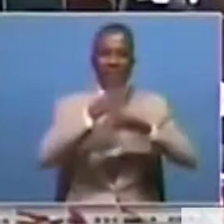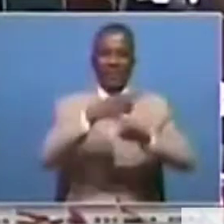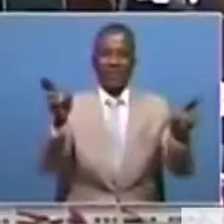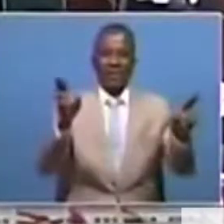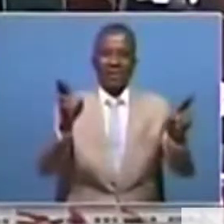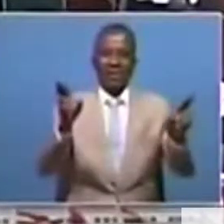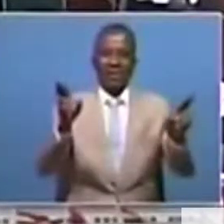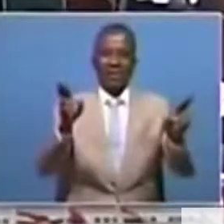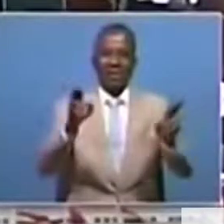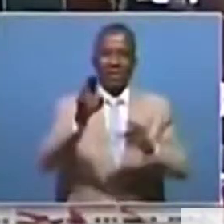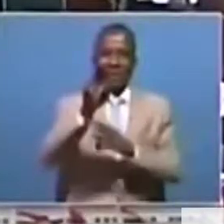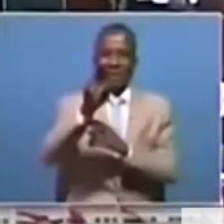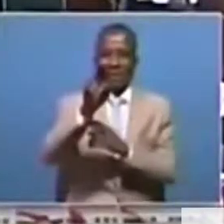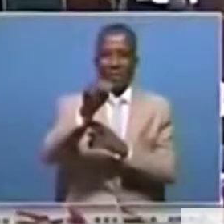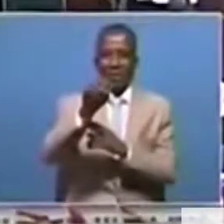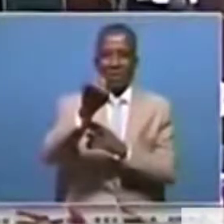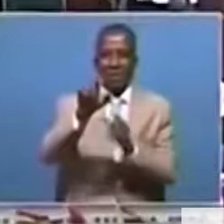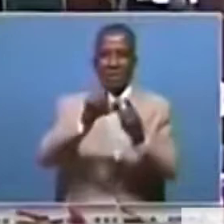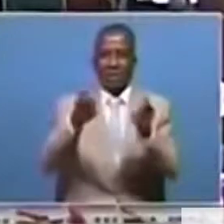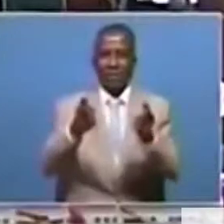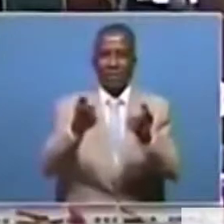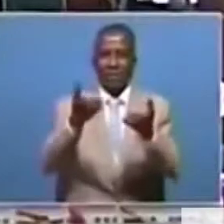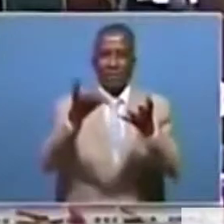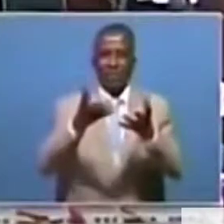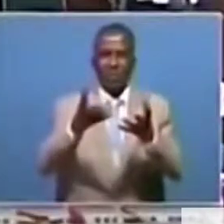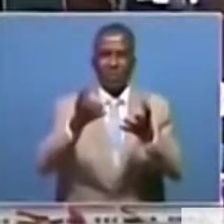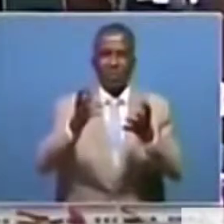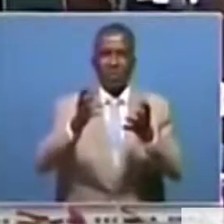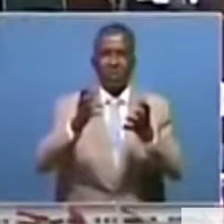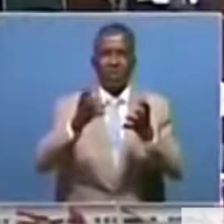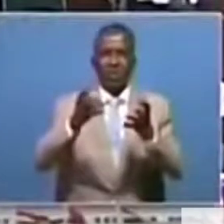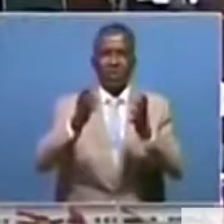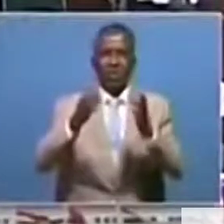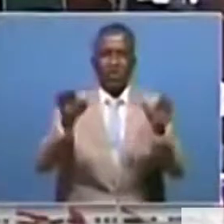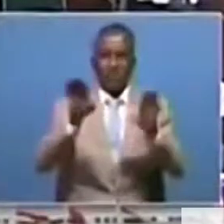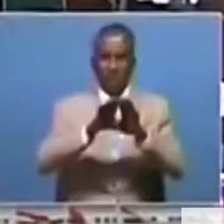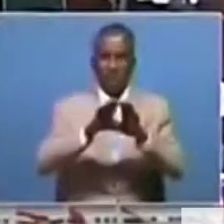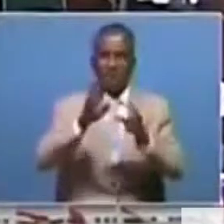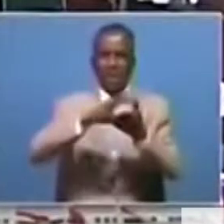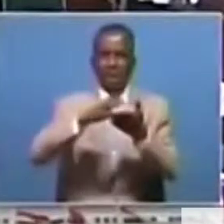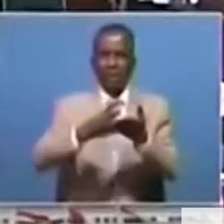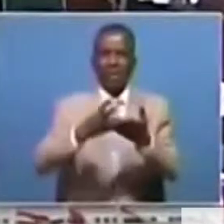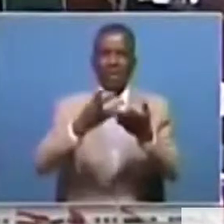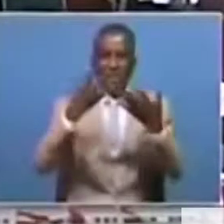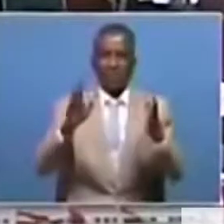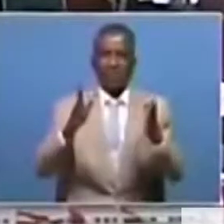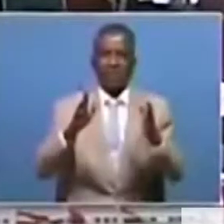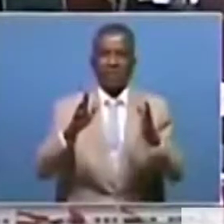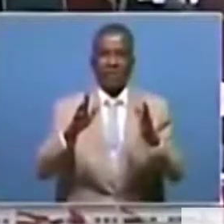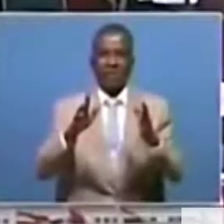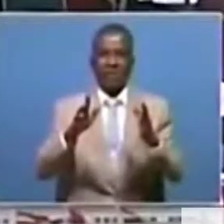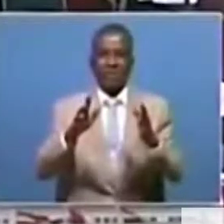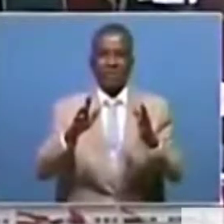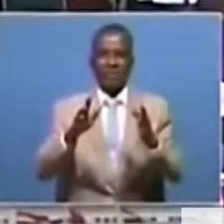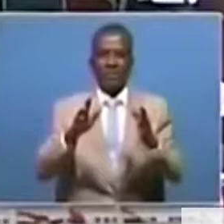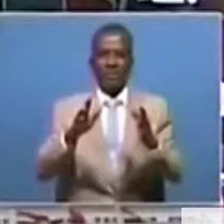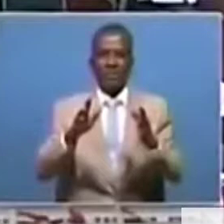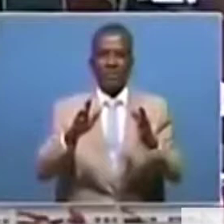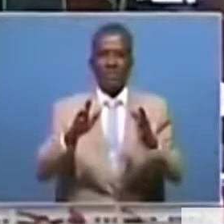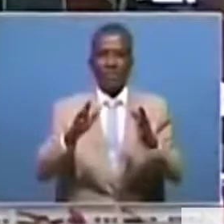When the petitioner in this case closed his case with the testimony of his third and last witness, Mr.